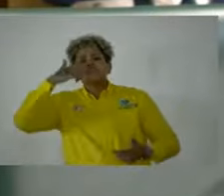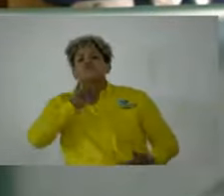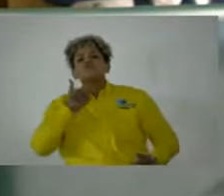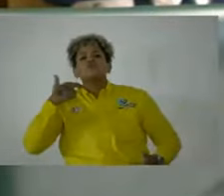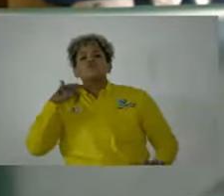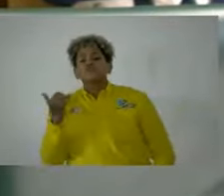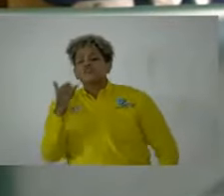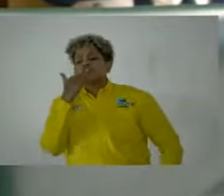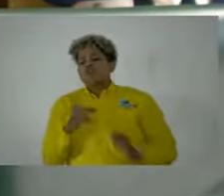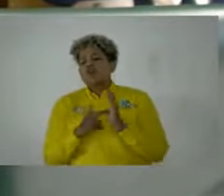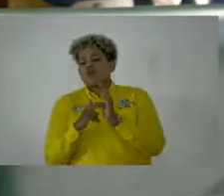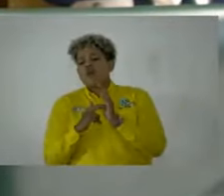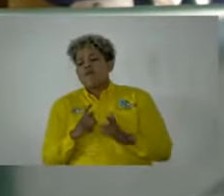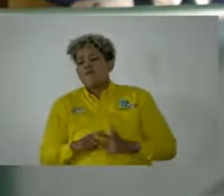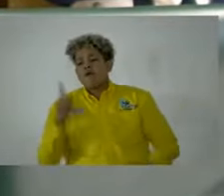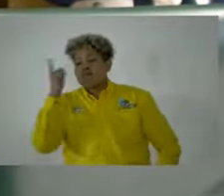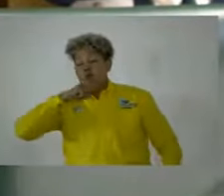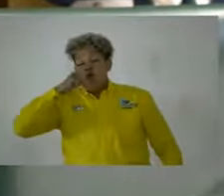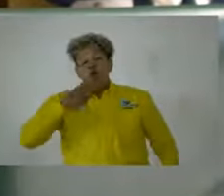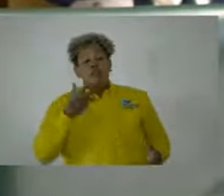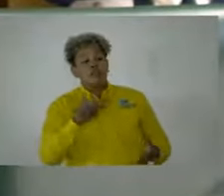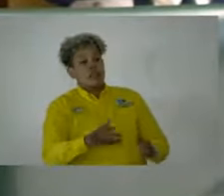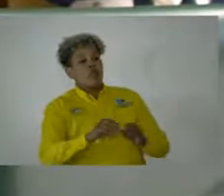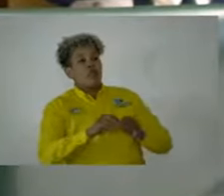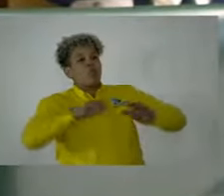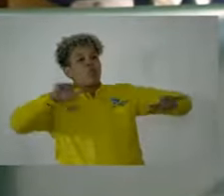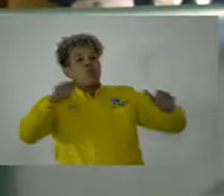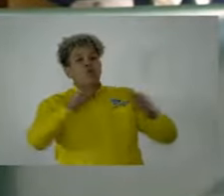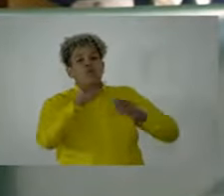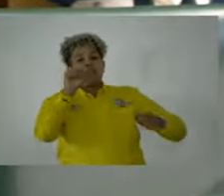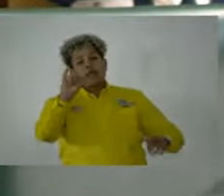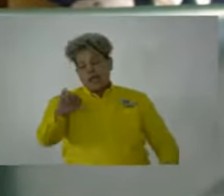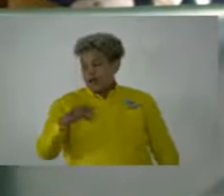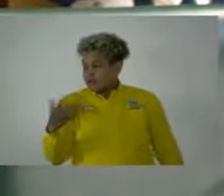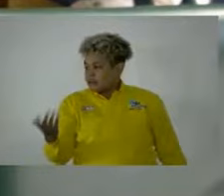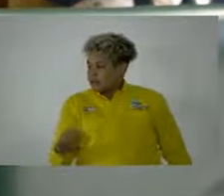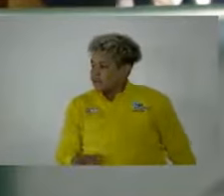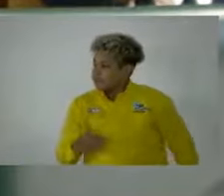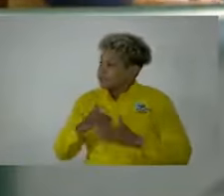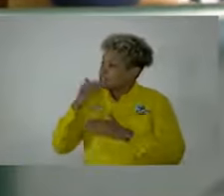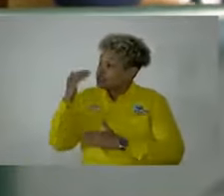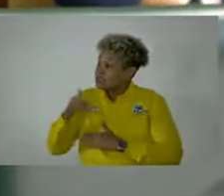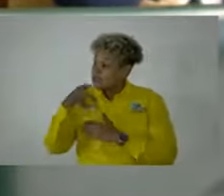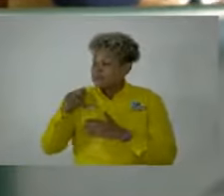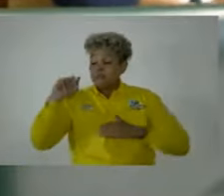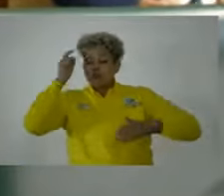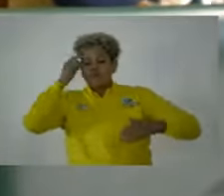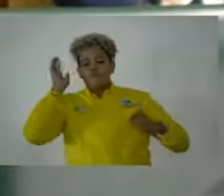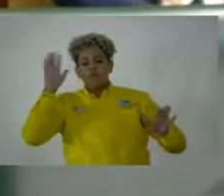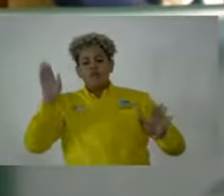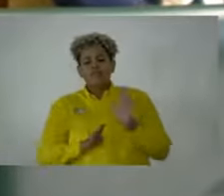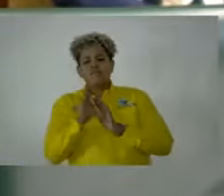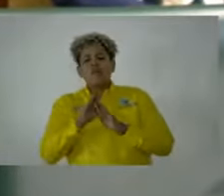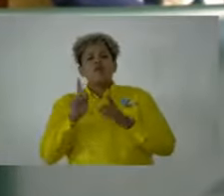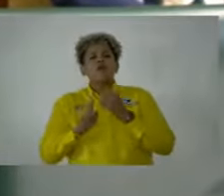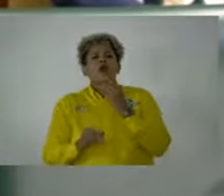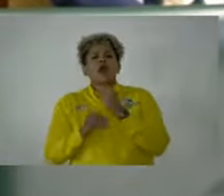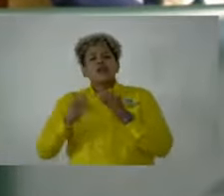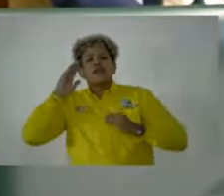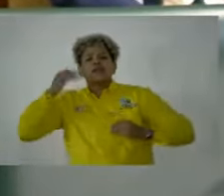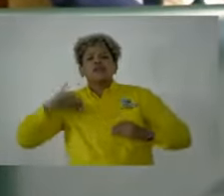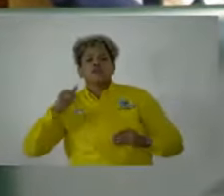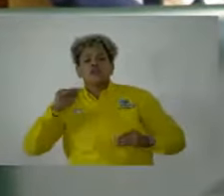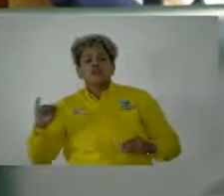of misrepresentation and fraud that come with AI. Okay. The next PMP administration will develop and introduce